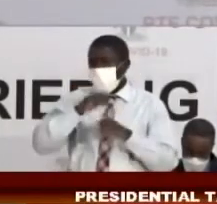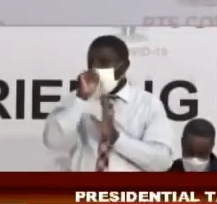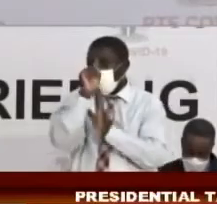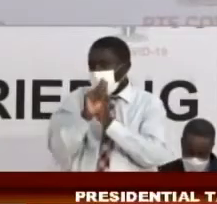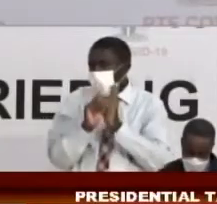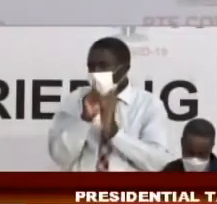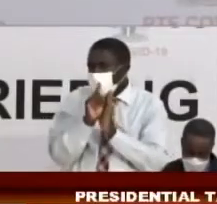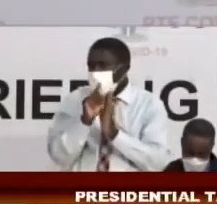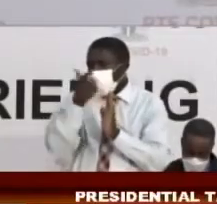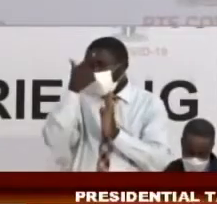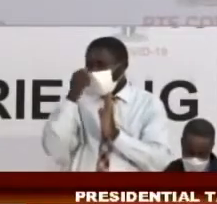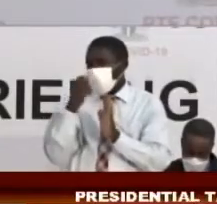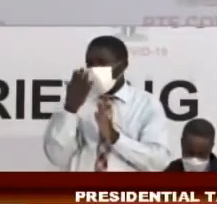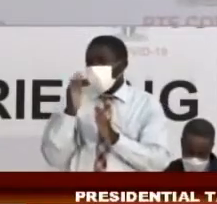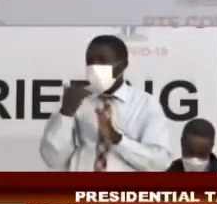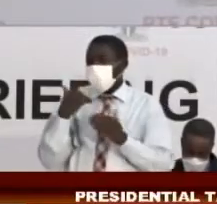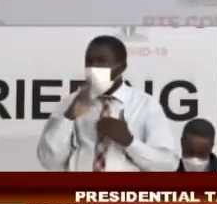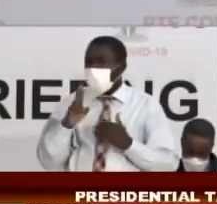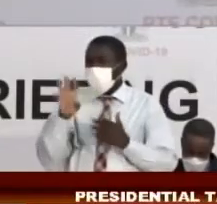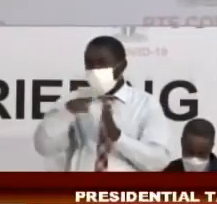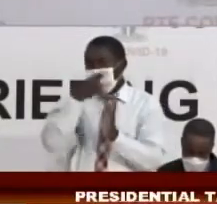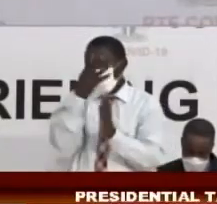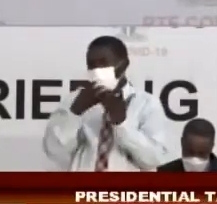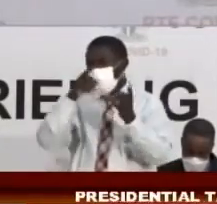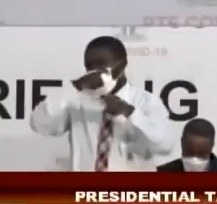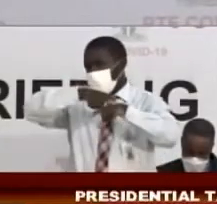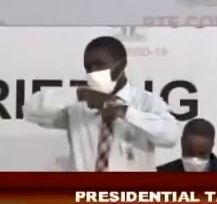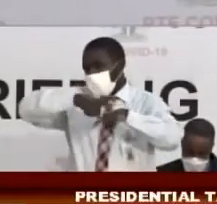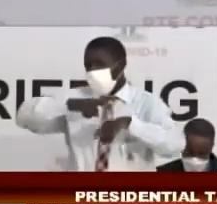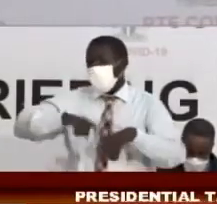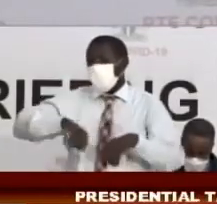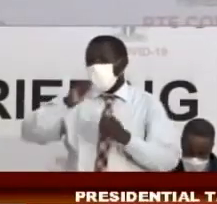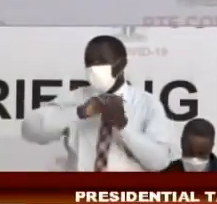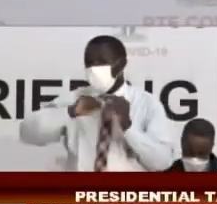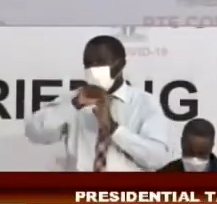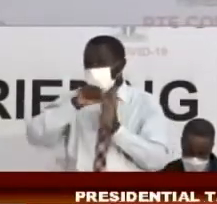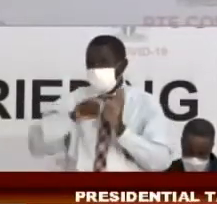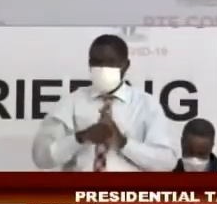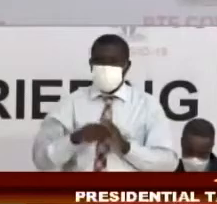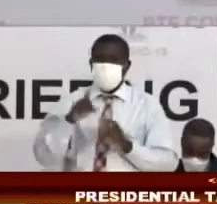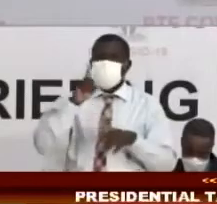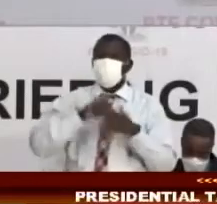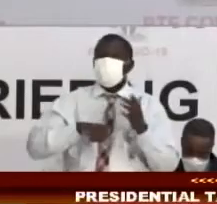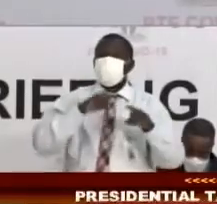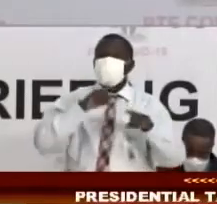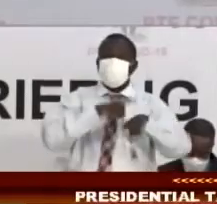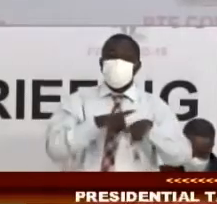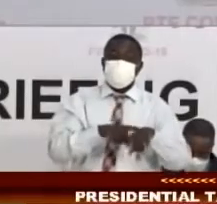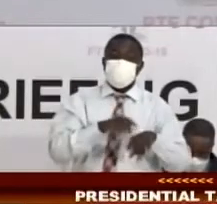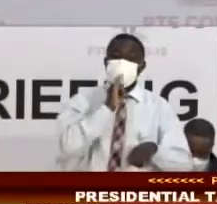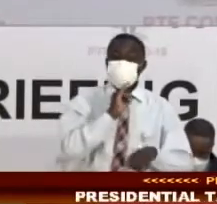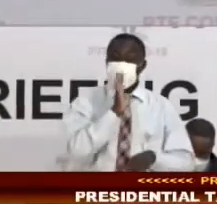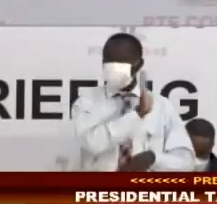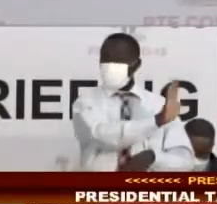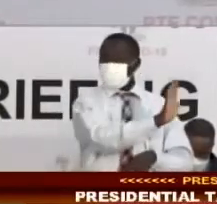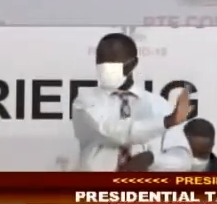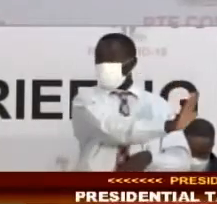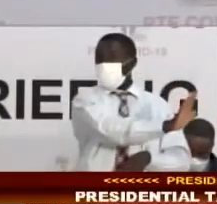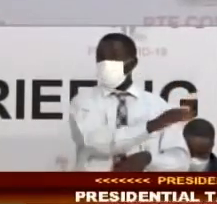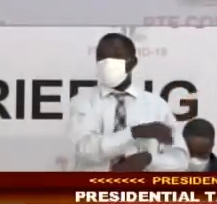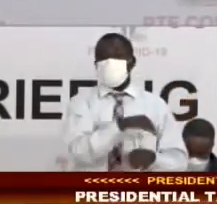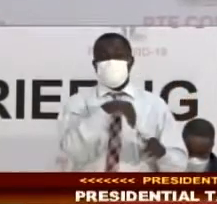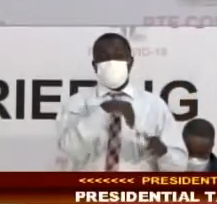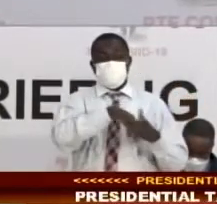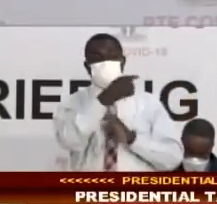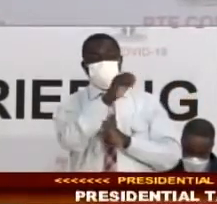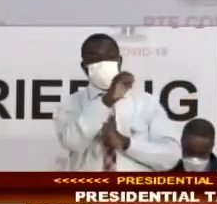scheduled times. And if you go to our website, you can see in every state what the timing is for them in Ogun State, in